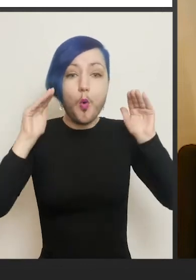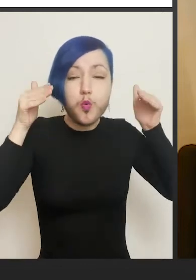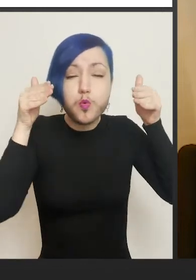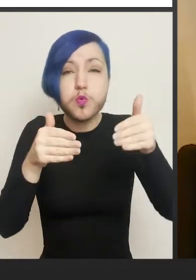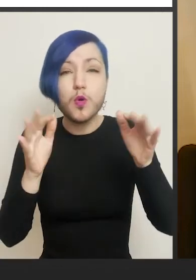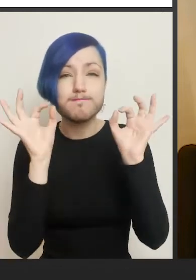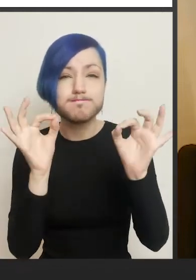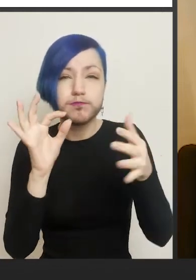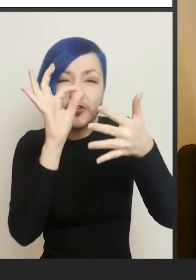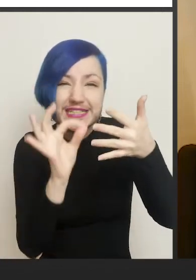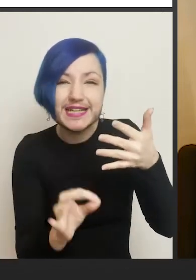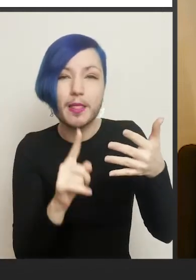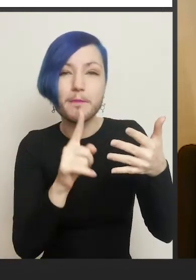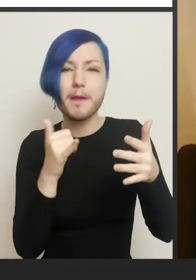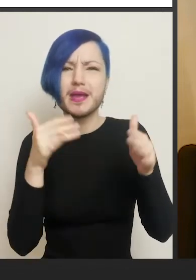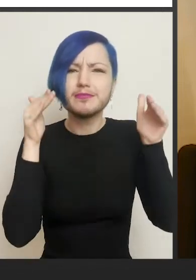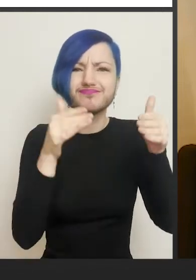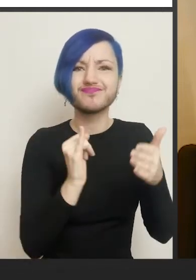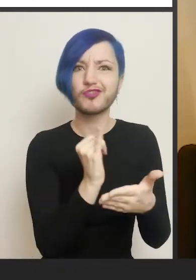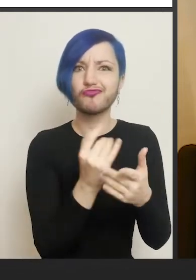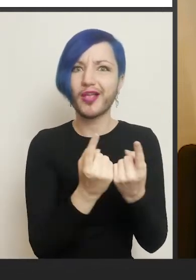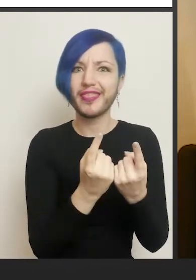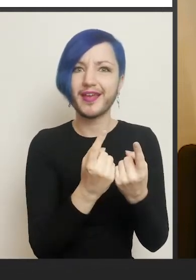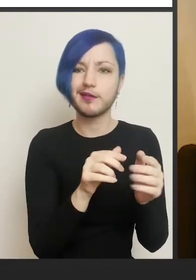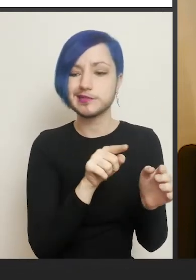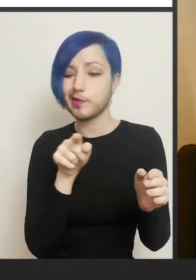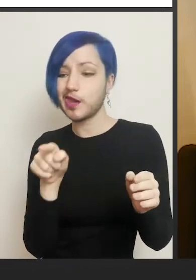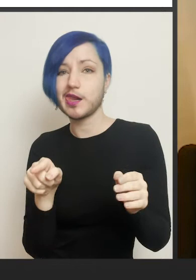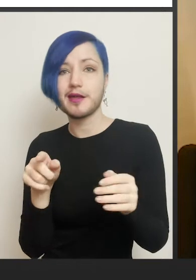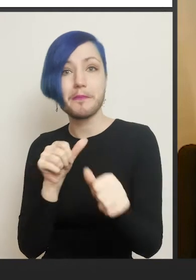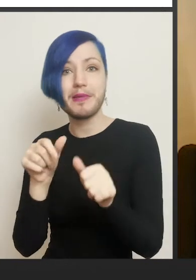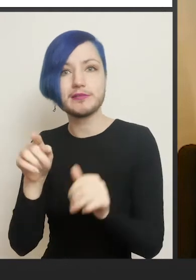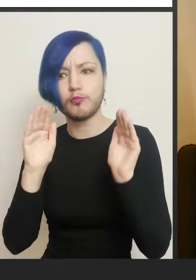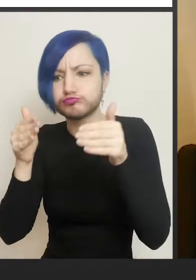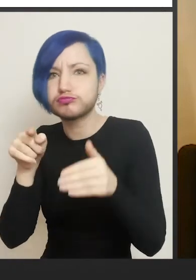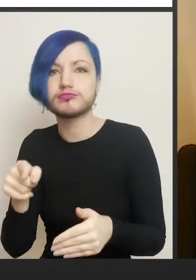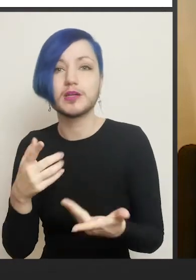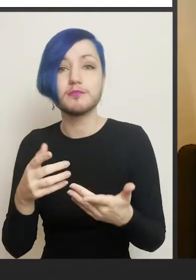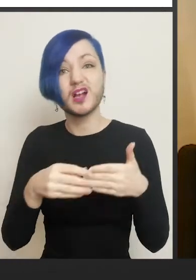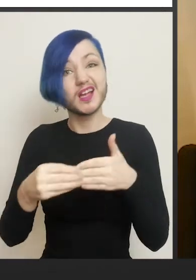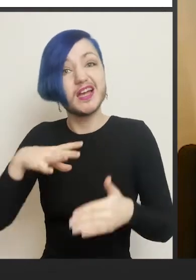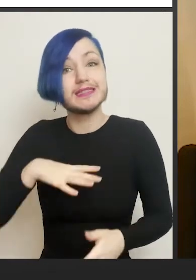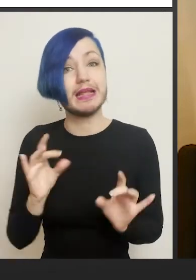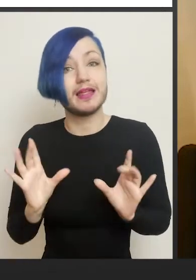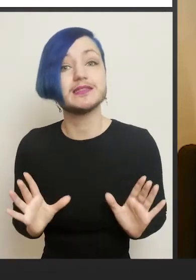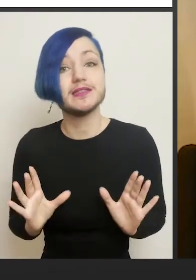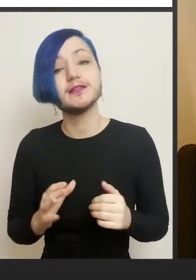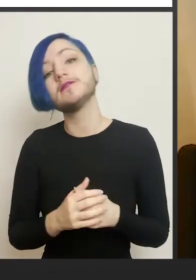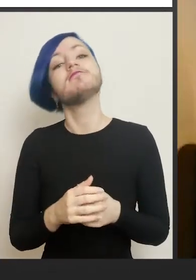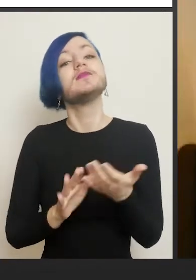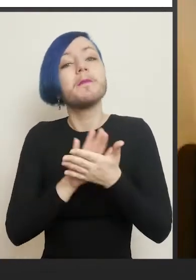to detail, but we might hyper focus on the wrong detail, so we might just need a bit of guidance. So if we have the right environment